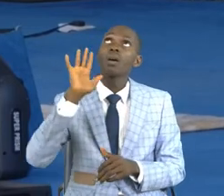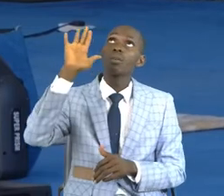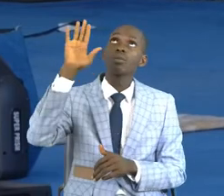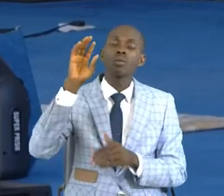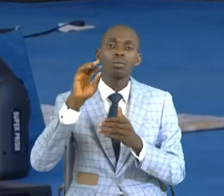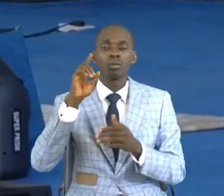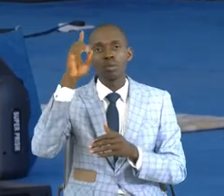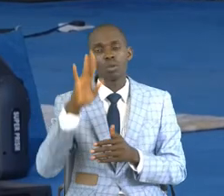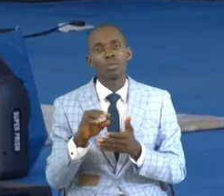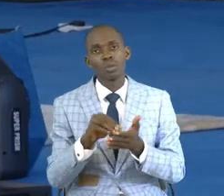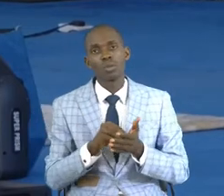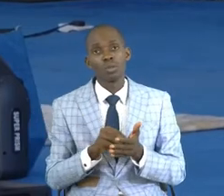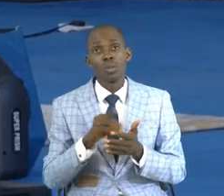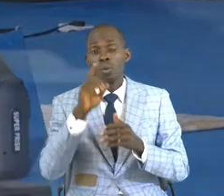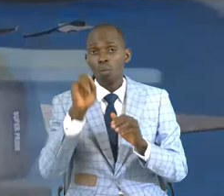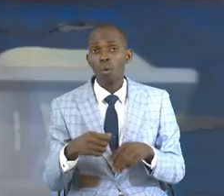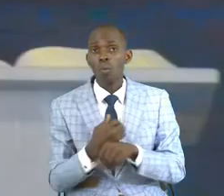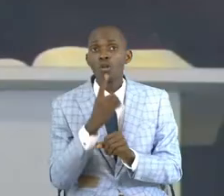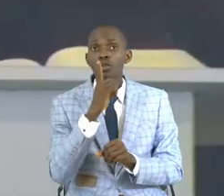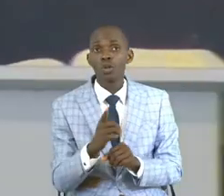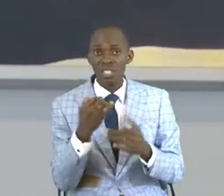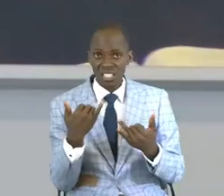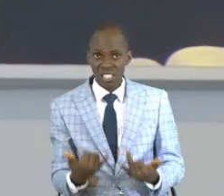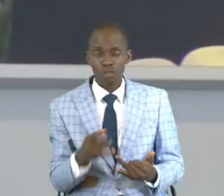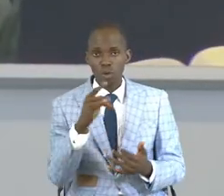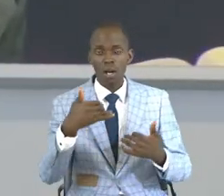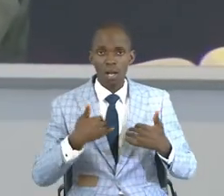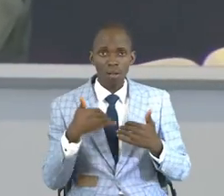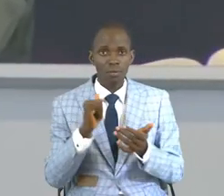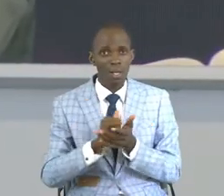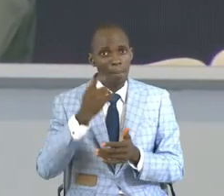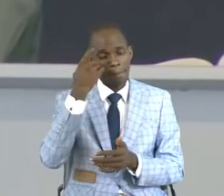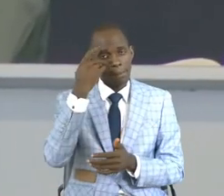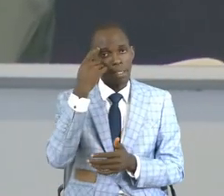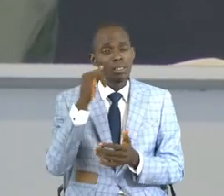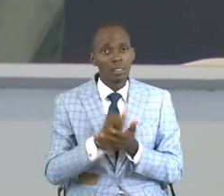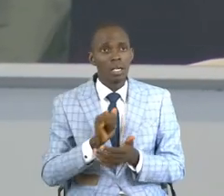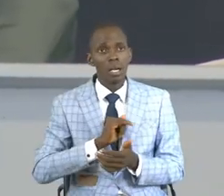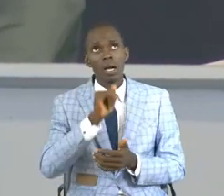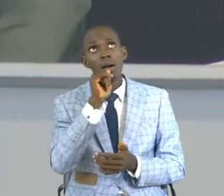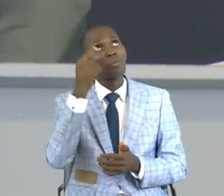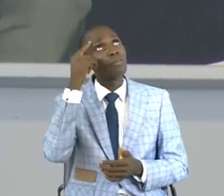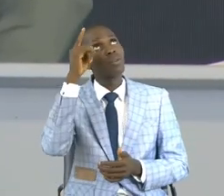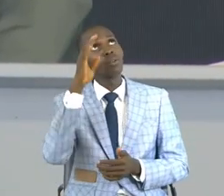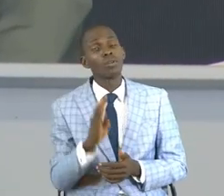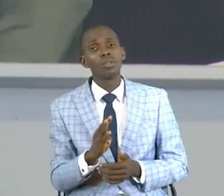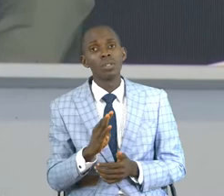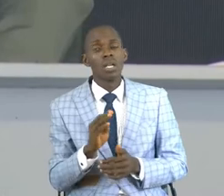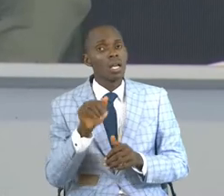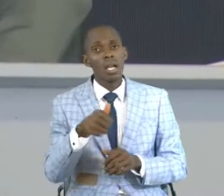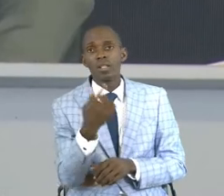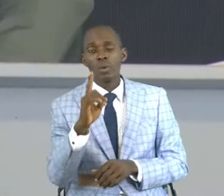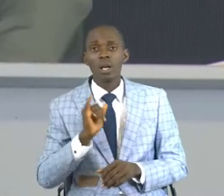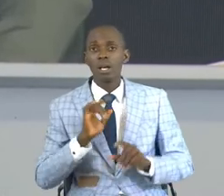make sure that now you have the consciousness, I belong to God. Everywhere I go,